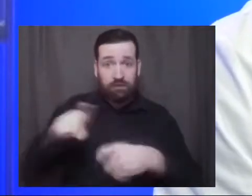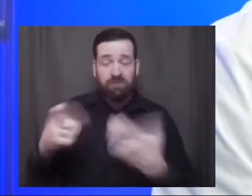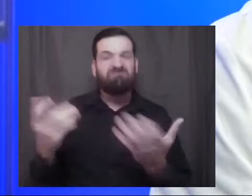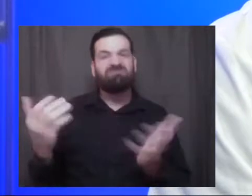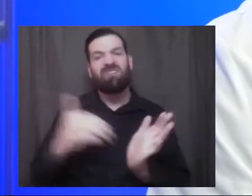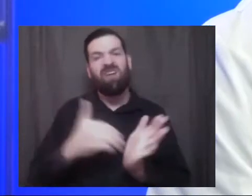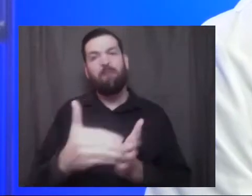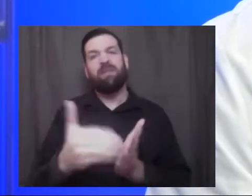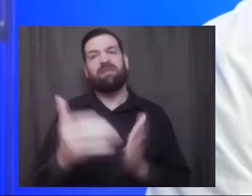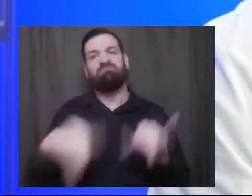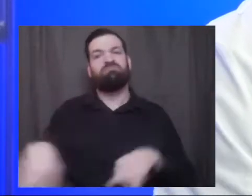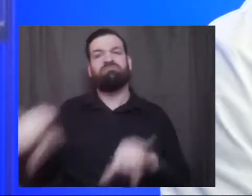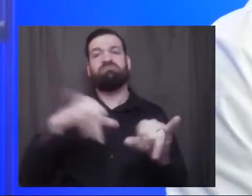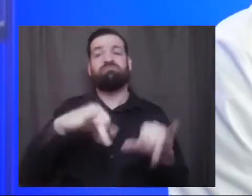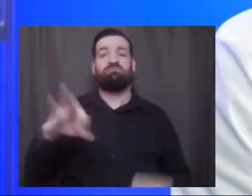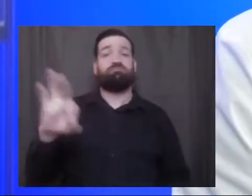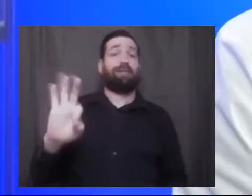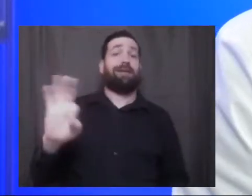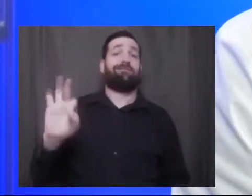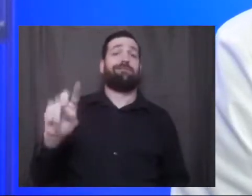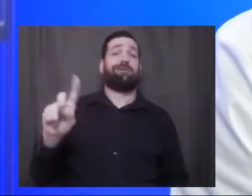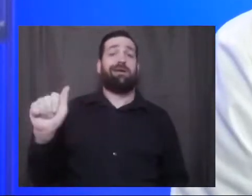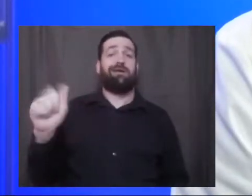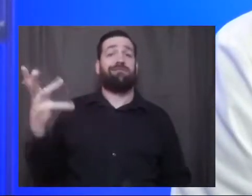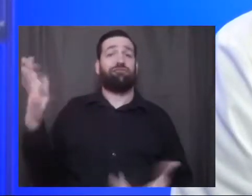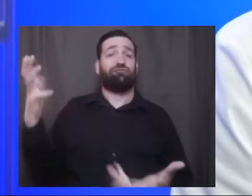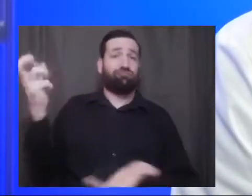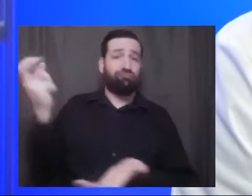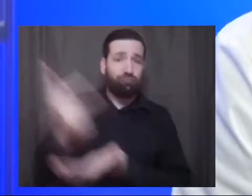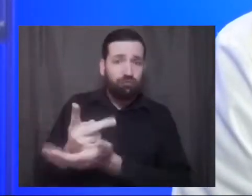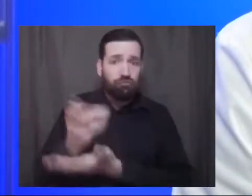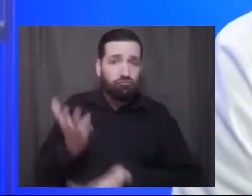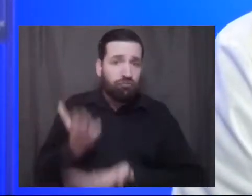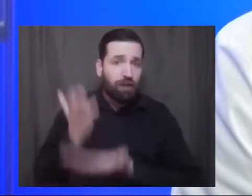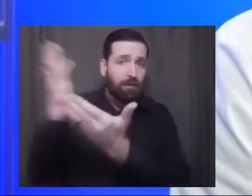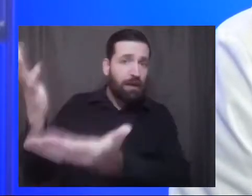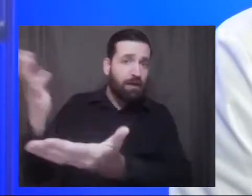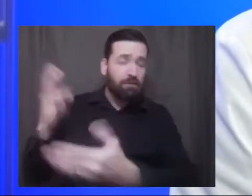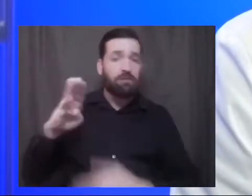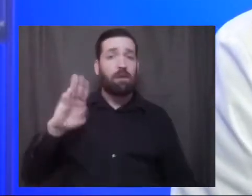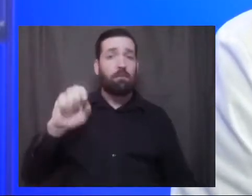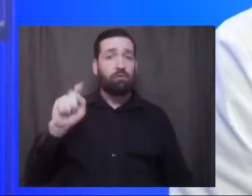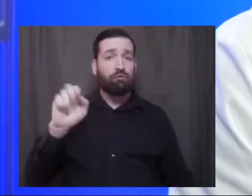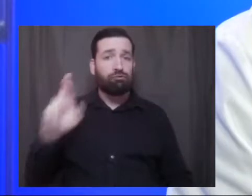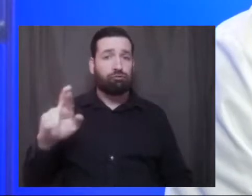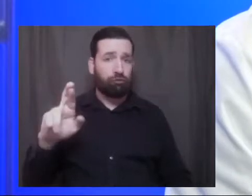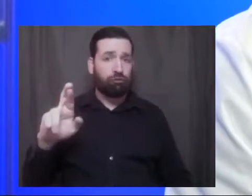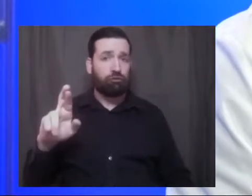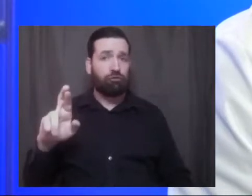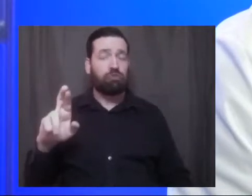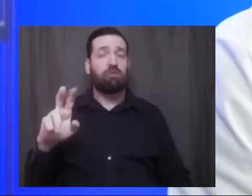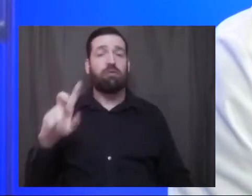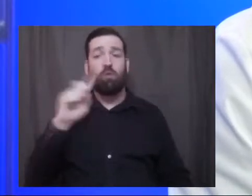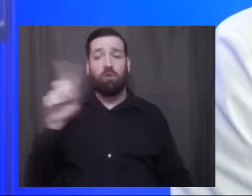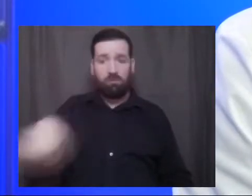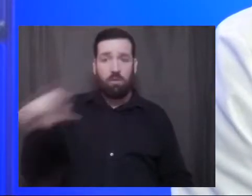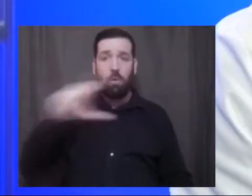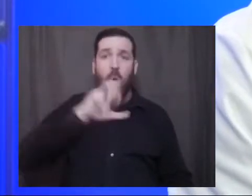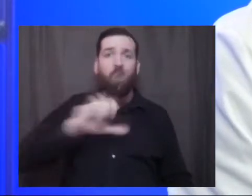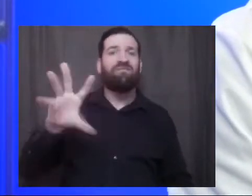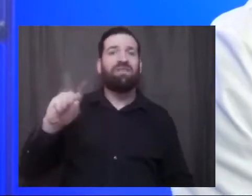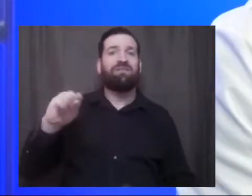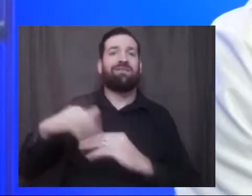FDA okayed or recommended booster doses For those that are 50 and older, we know that if you're